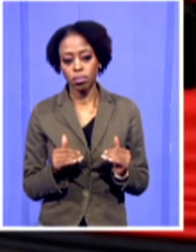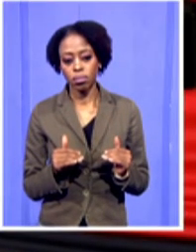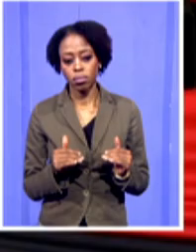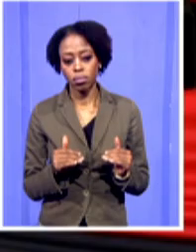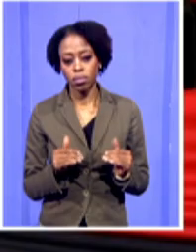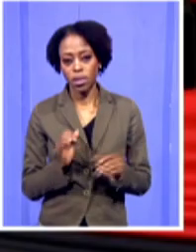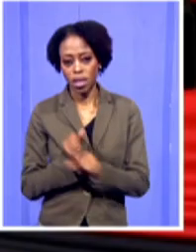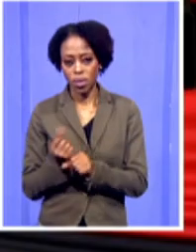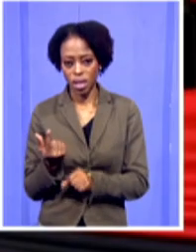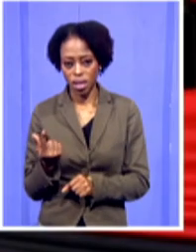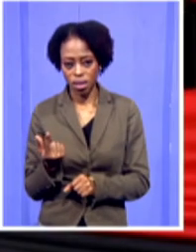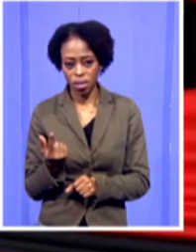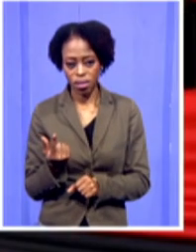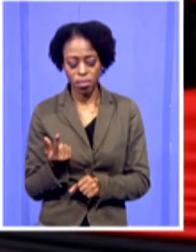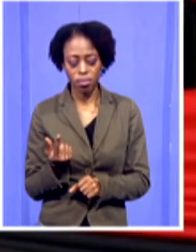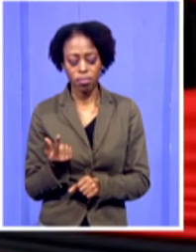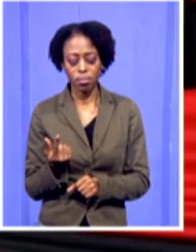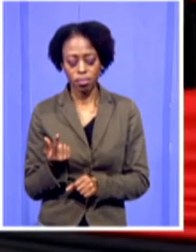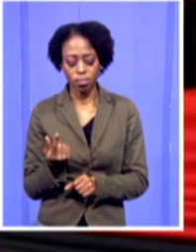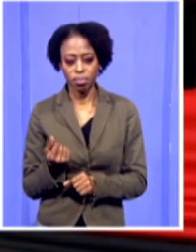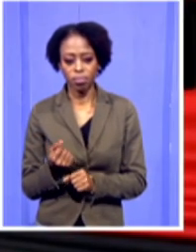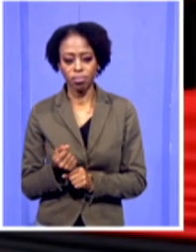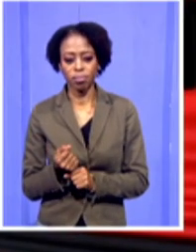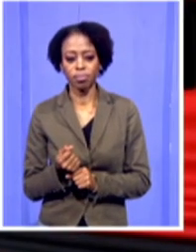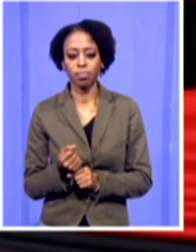is that Gauteng?